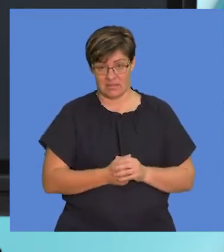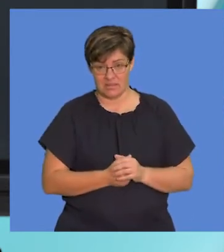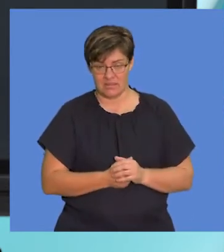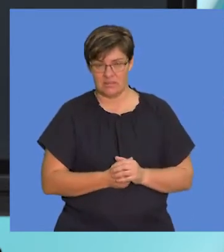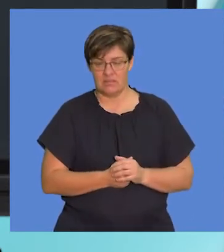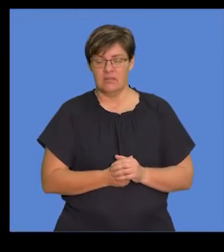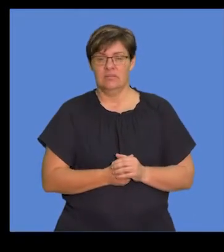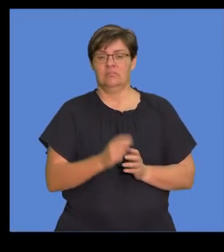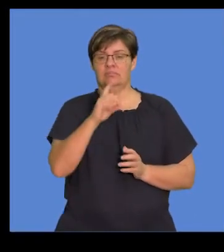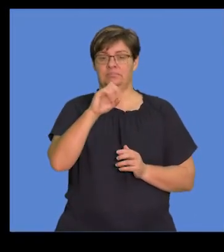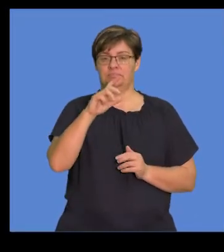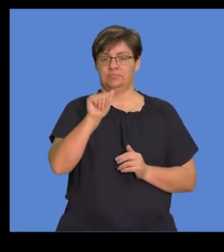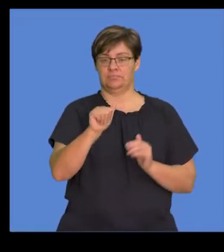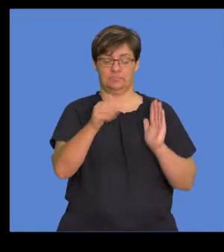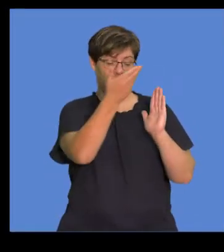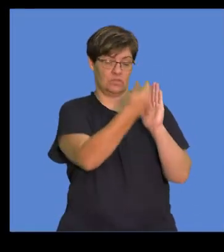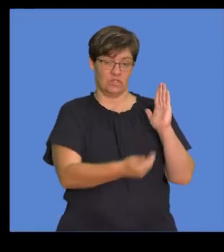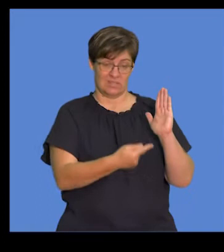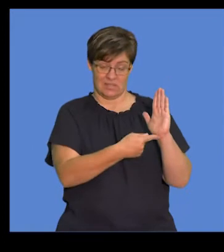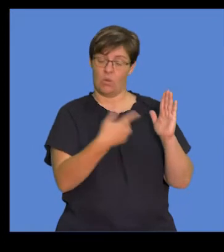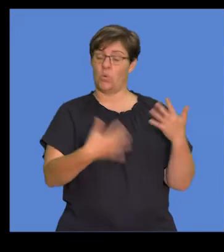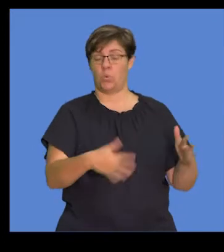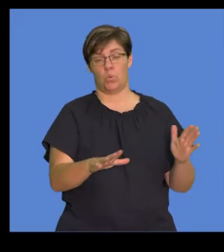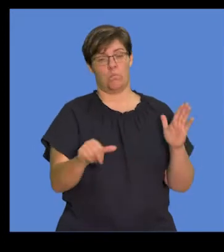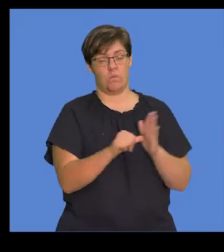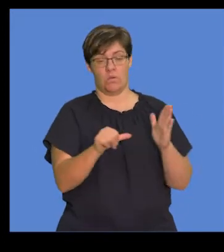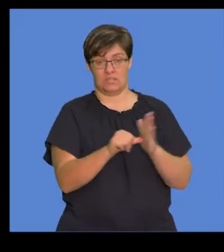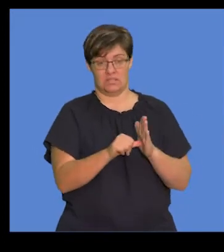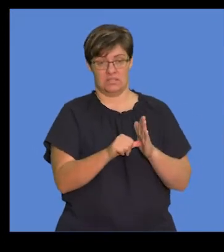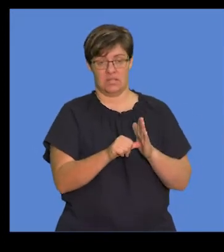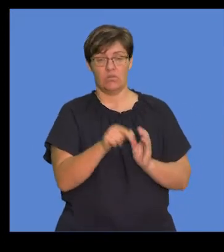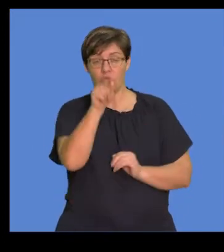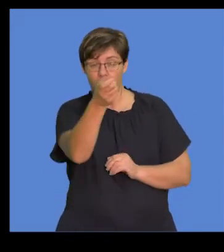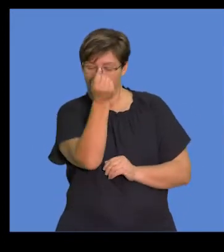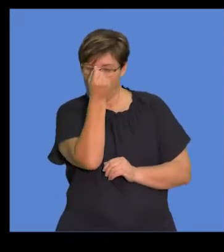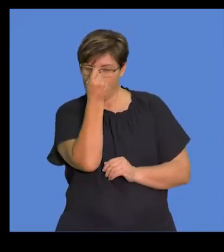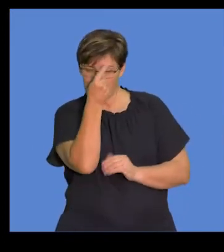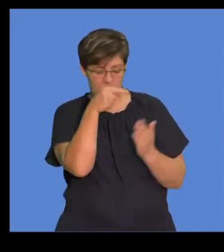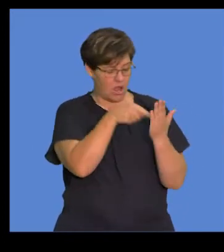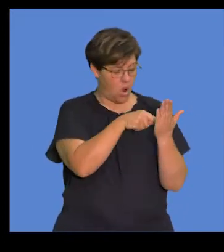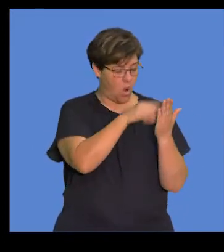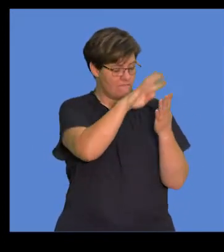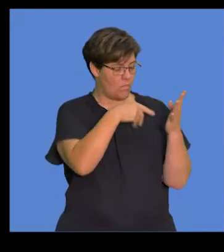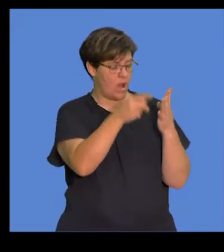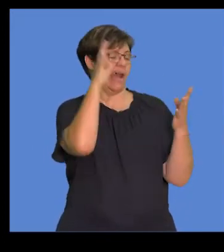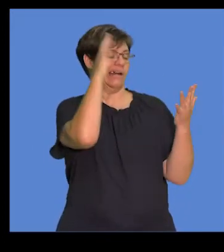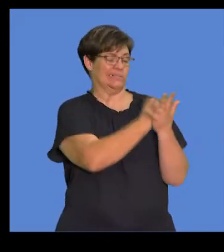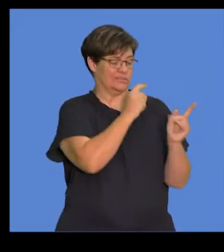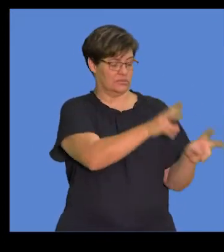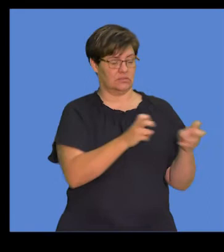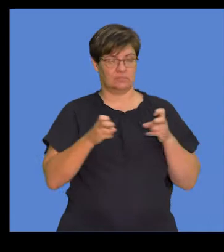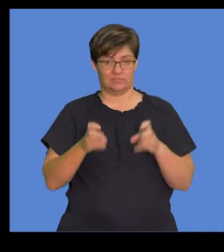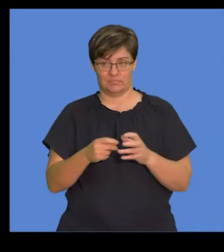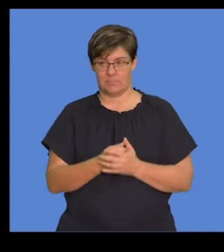Right. Now, so the data sheet is a very important tool in terms of the conceptual understanding. So you can immediately